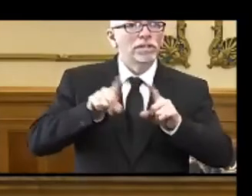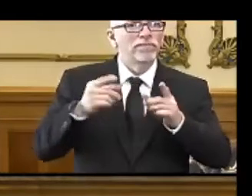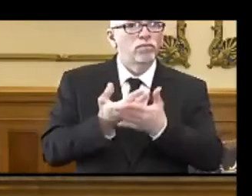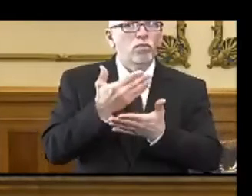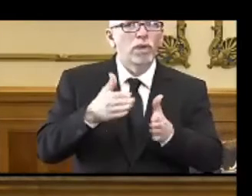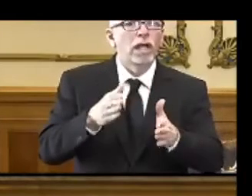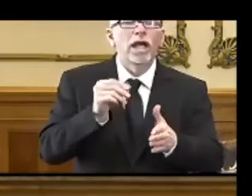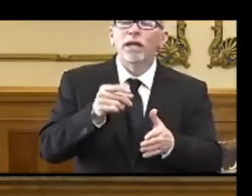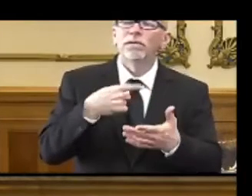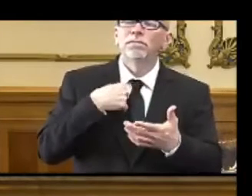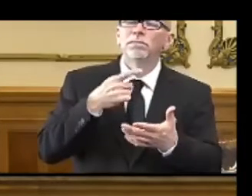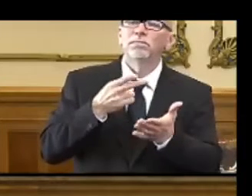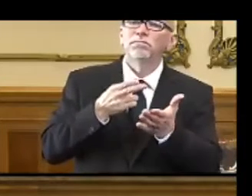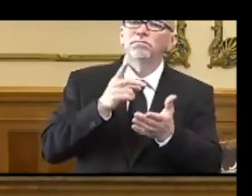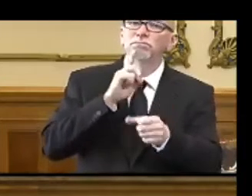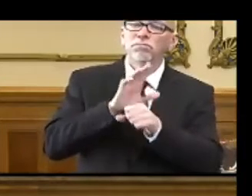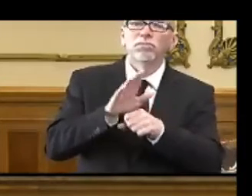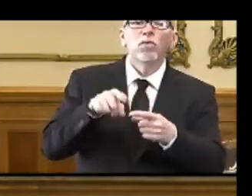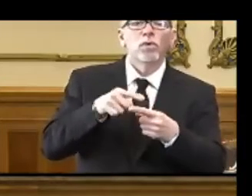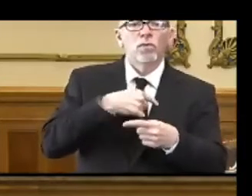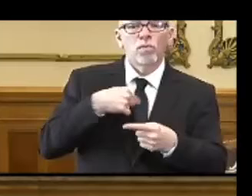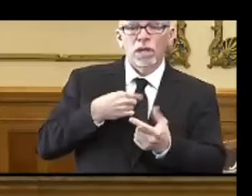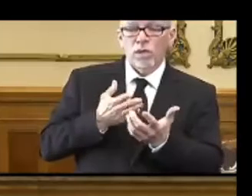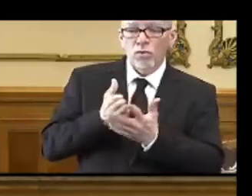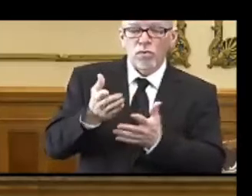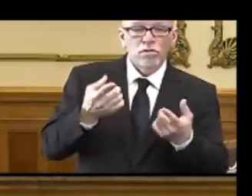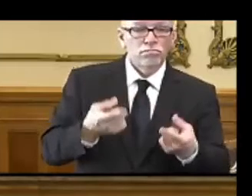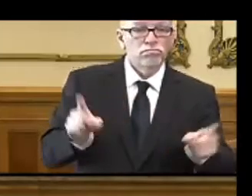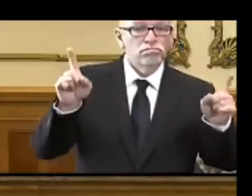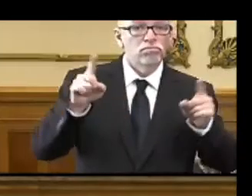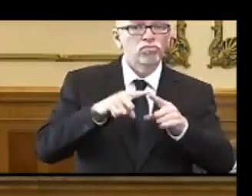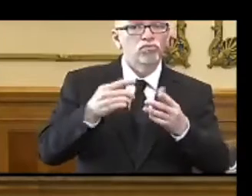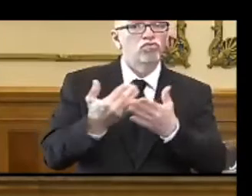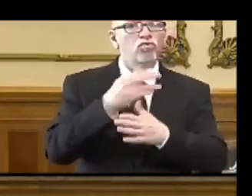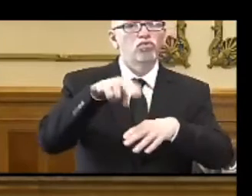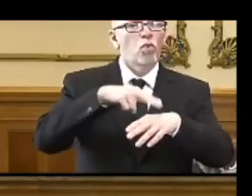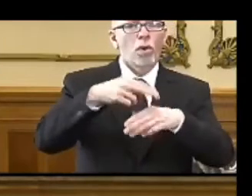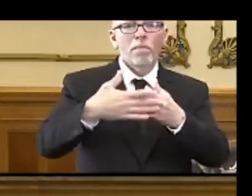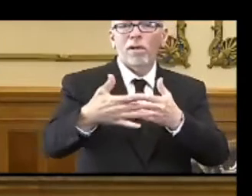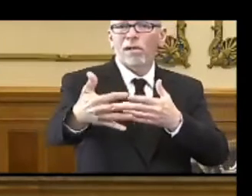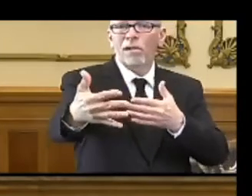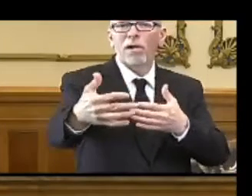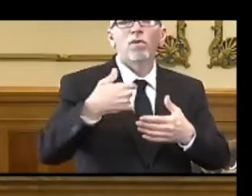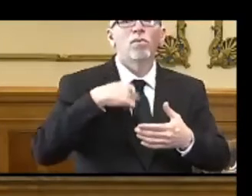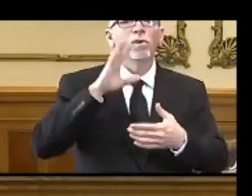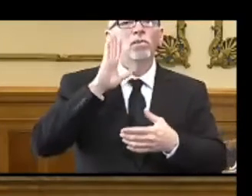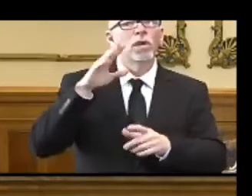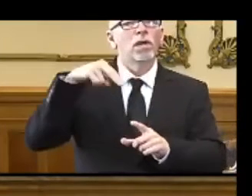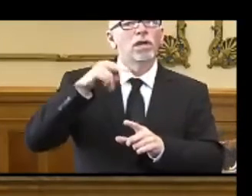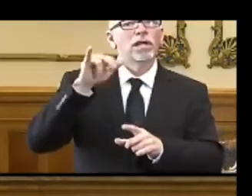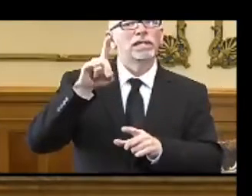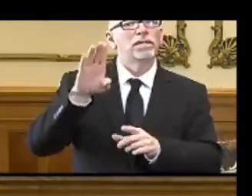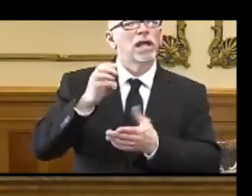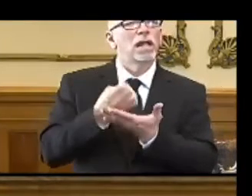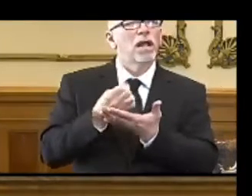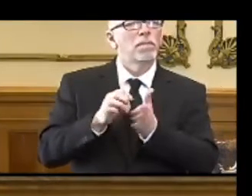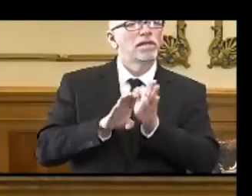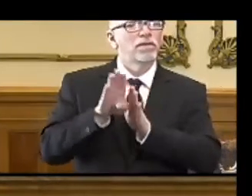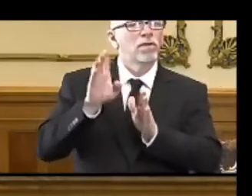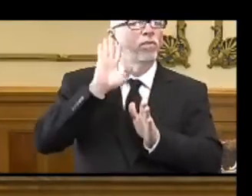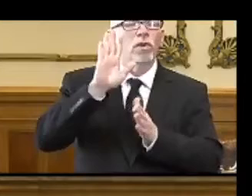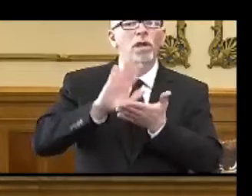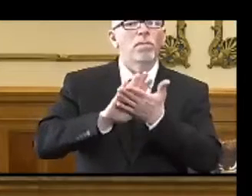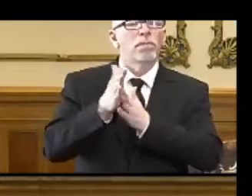have my word as your Secretary of Commerce that when we get through this to the new norm, we will take Indiana economic development to a